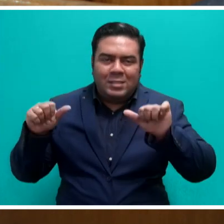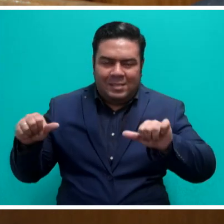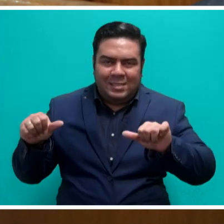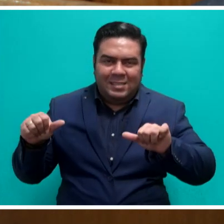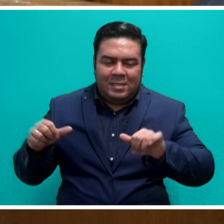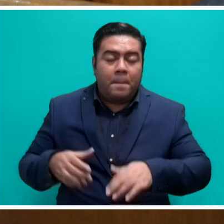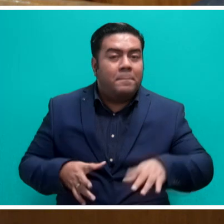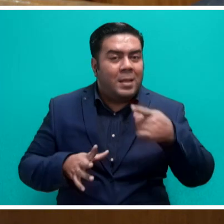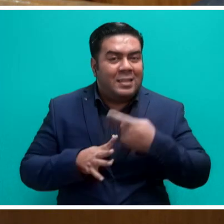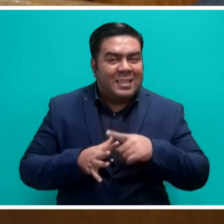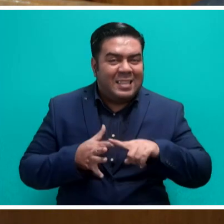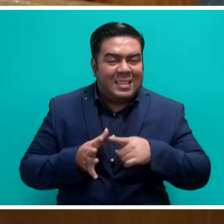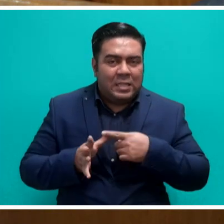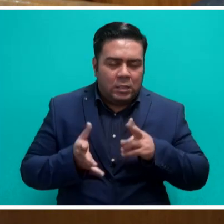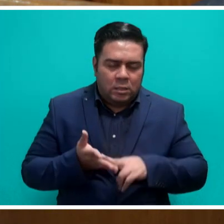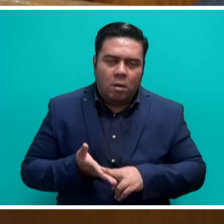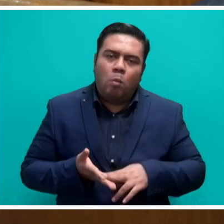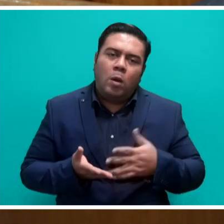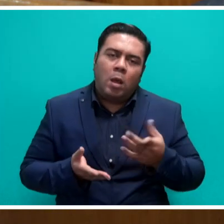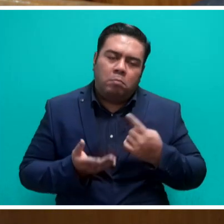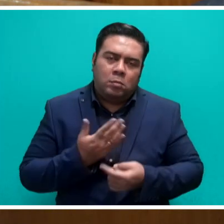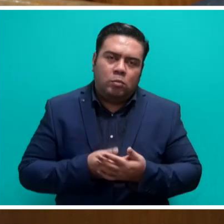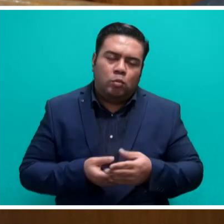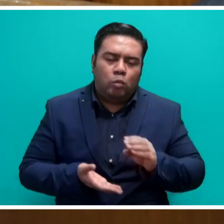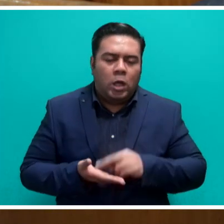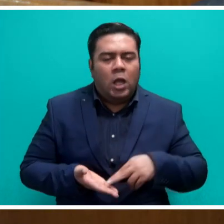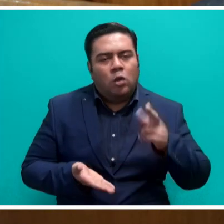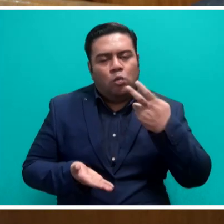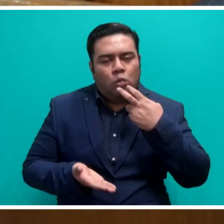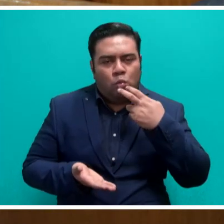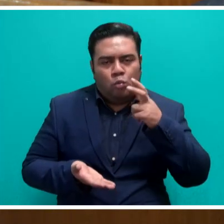Mr. Keane tendered his resignation letter